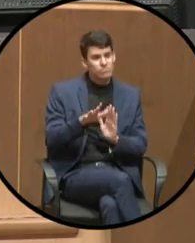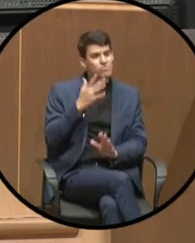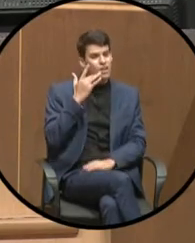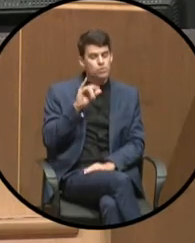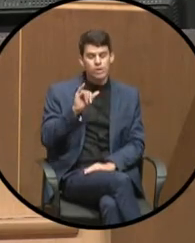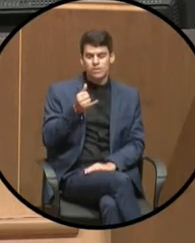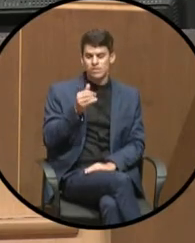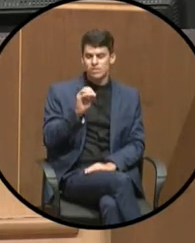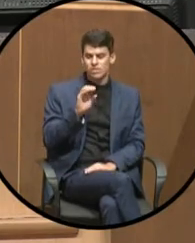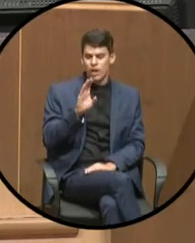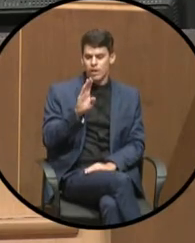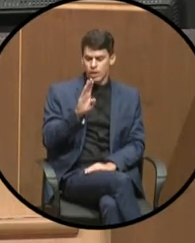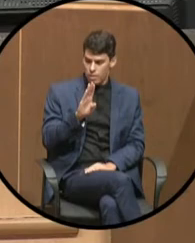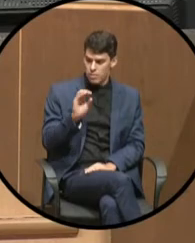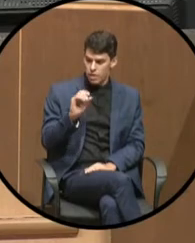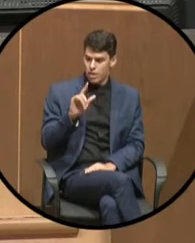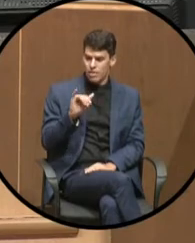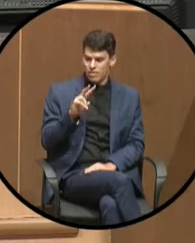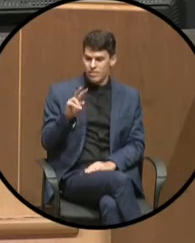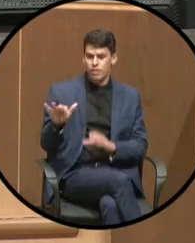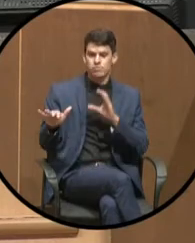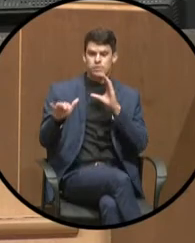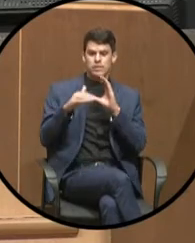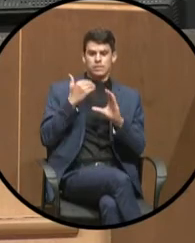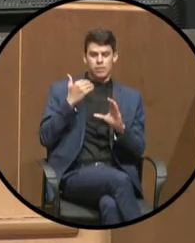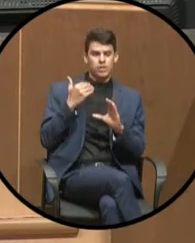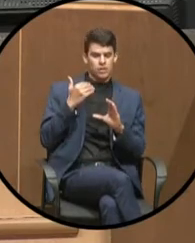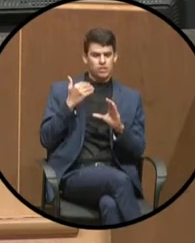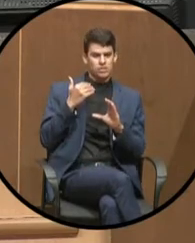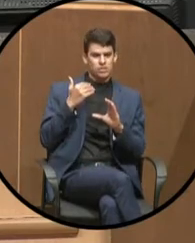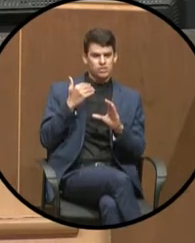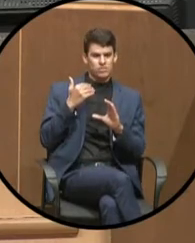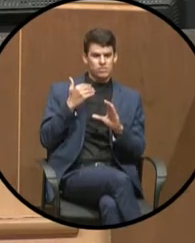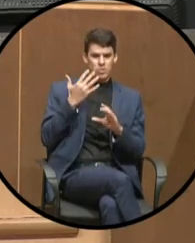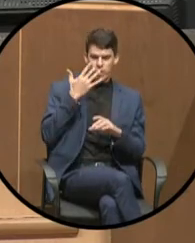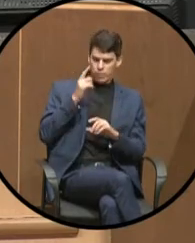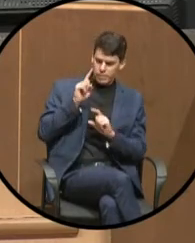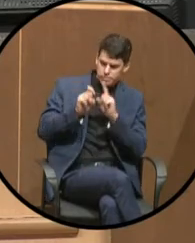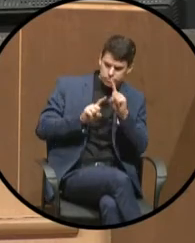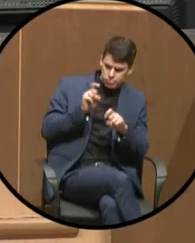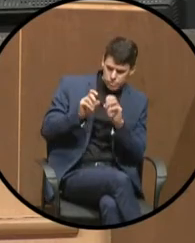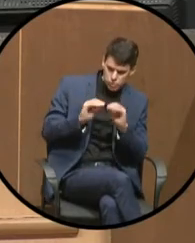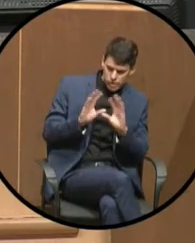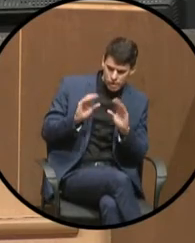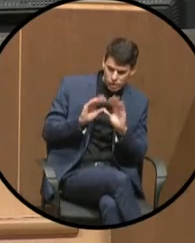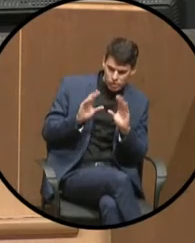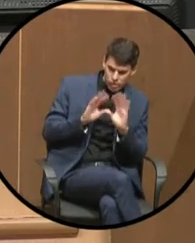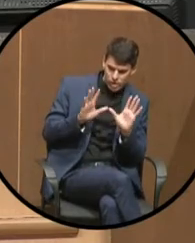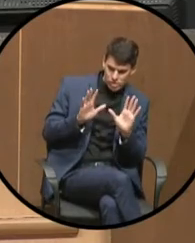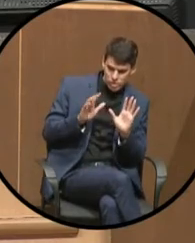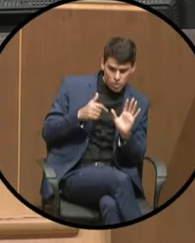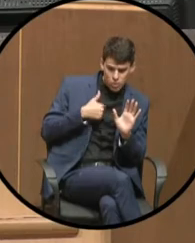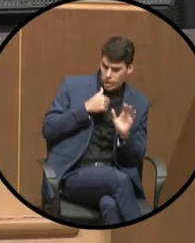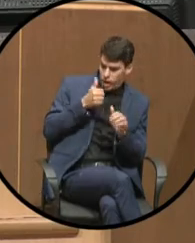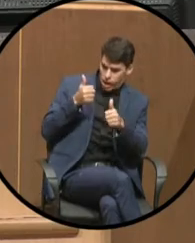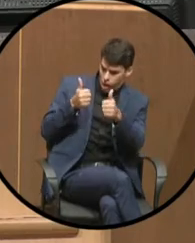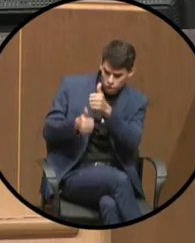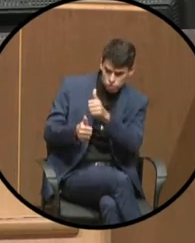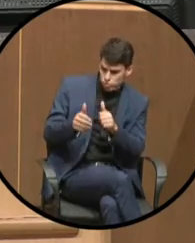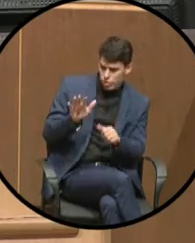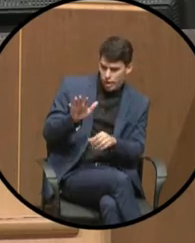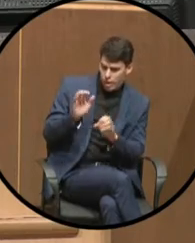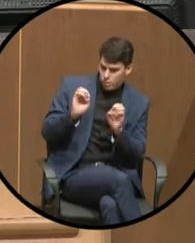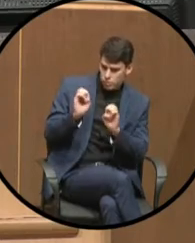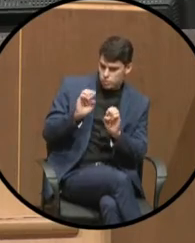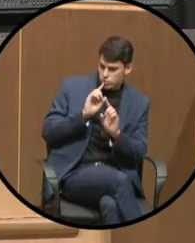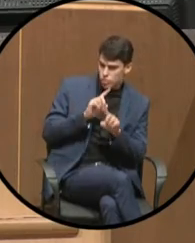Jacob Olivia sent that email. He sent it to us in response to our questions to clarify that we did not fall under that emergency order. I'll be